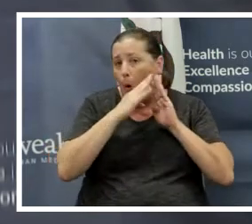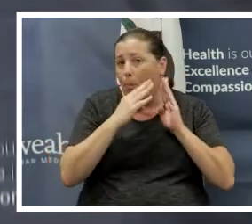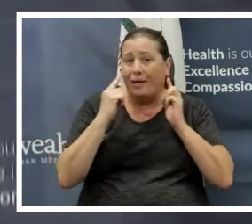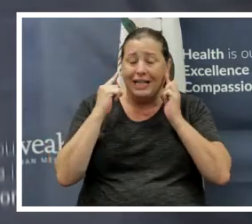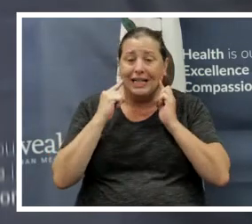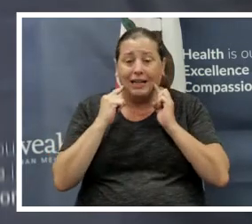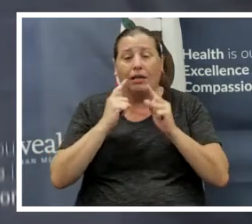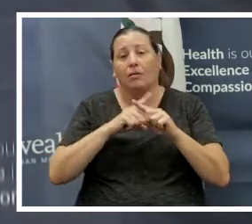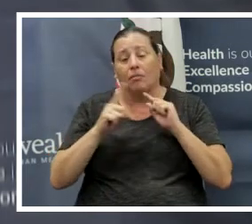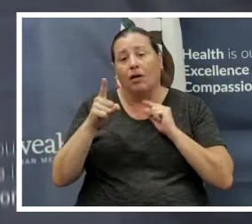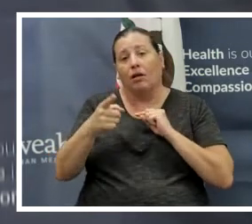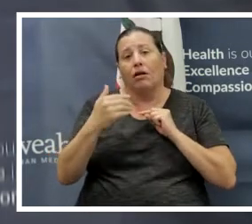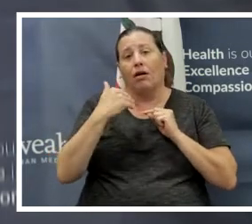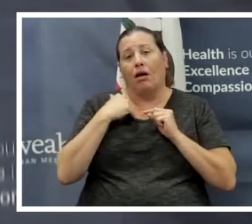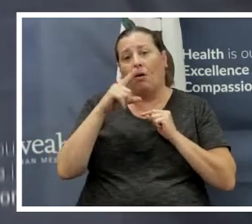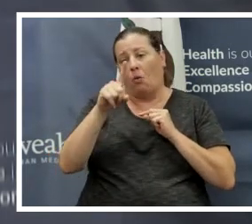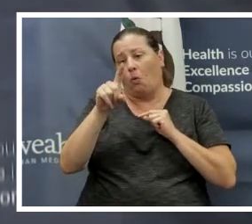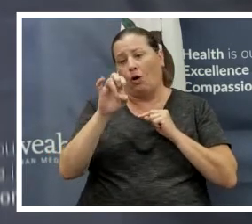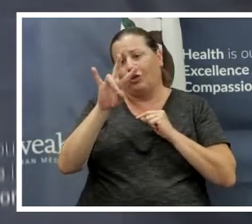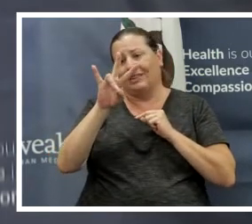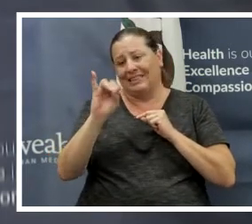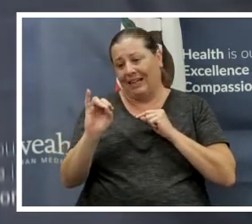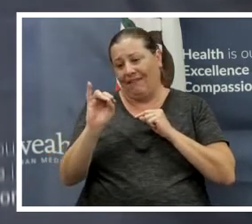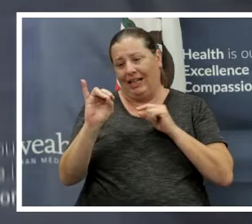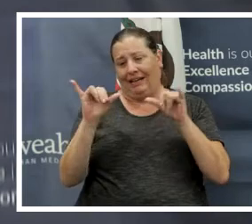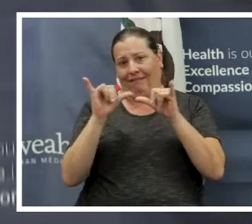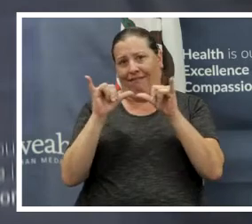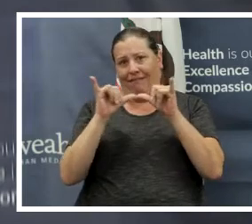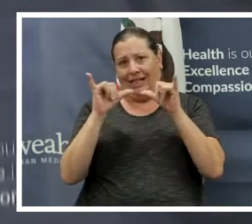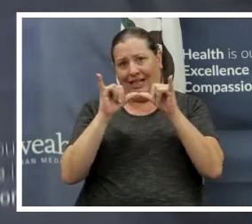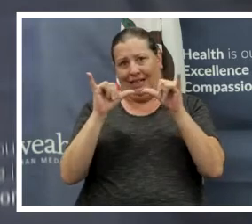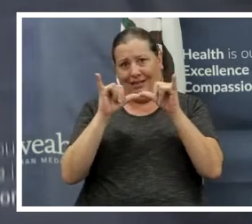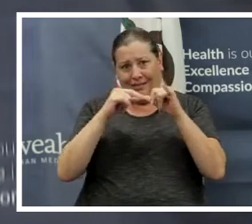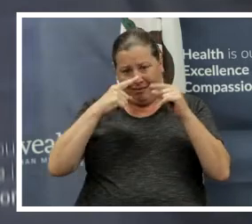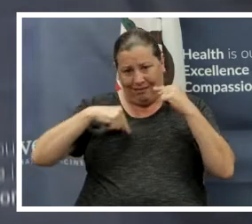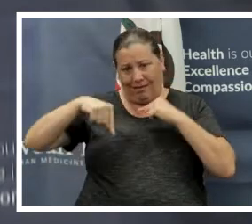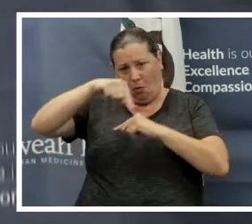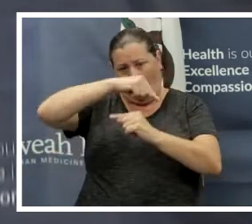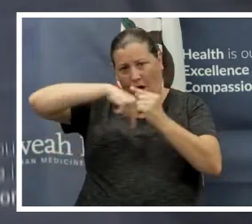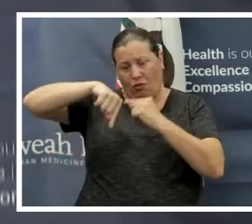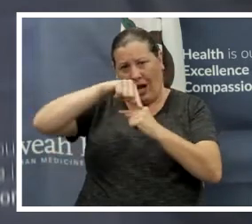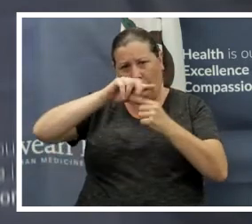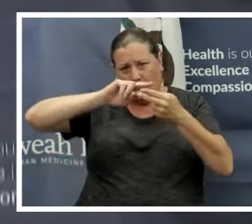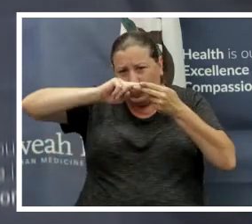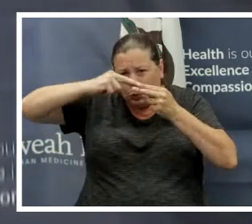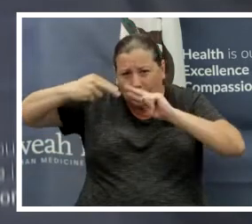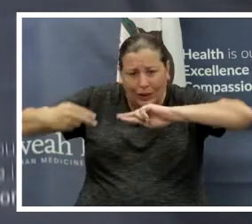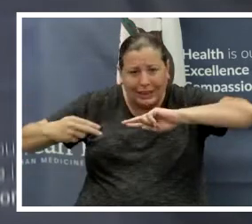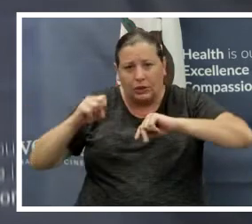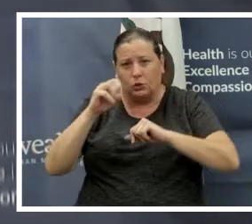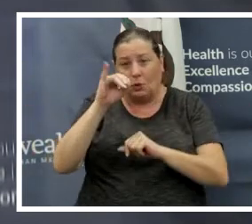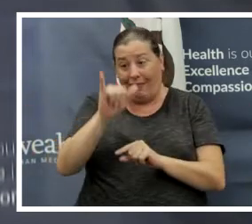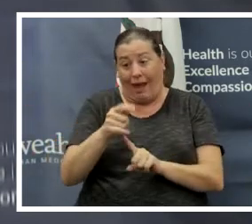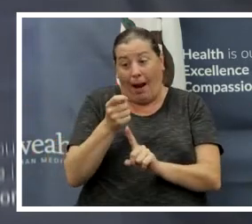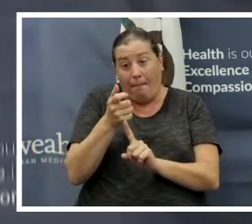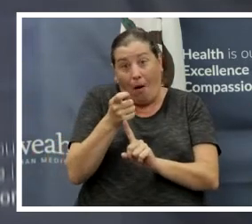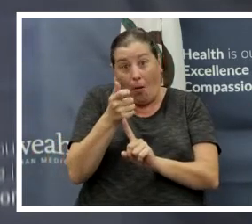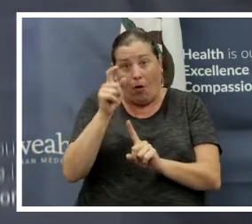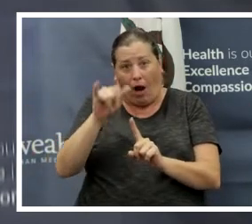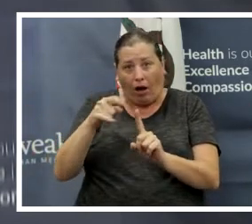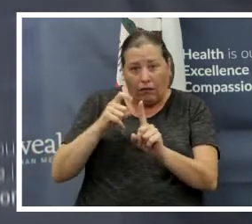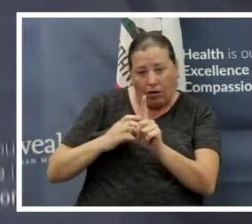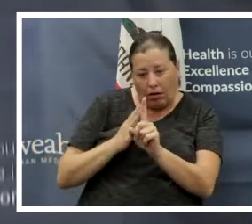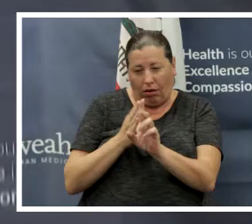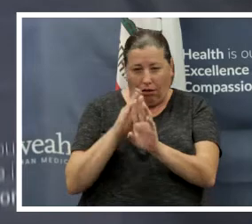are 170 feet long in a standard mask, and they wind around and they twist and all of that. So that marble has to go all the way